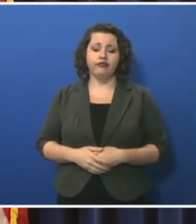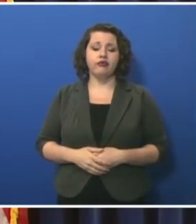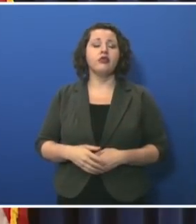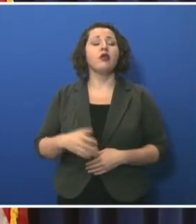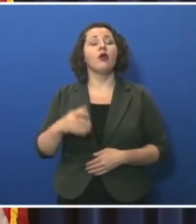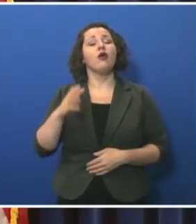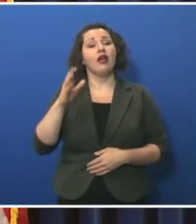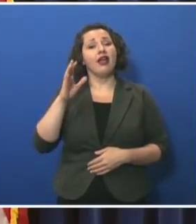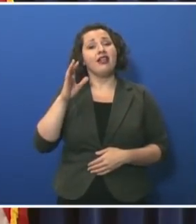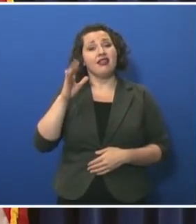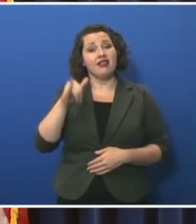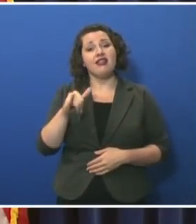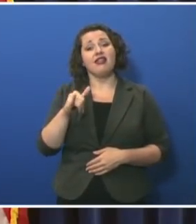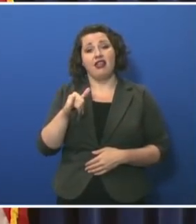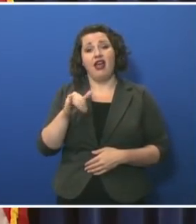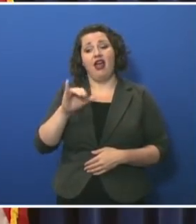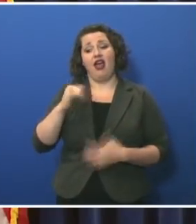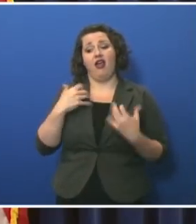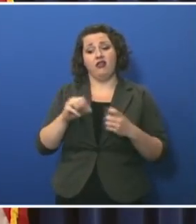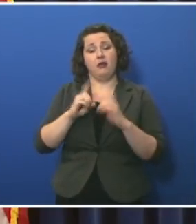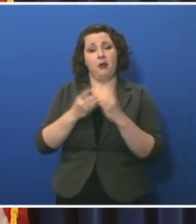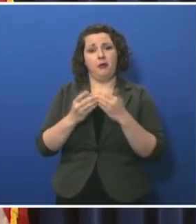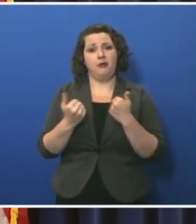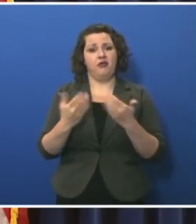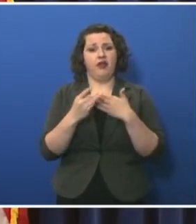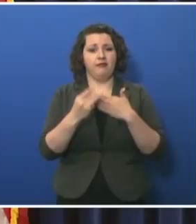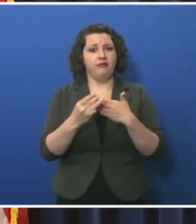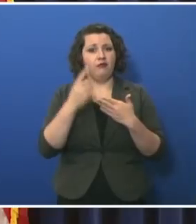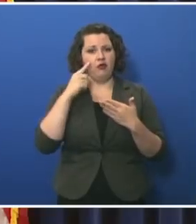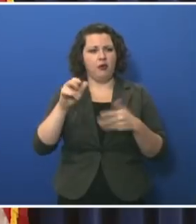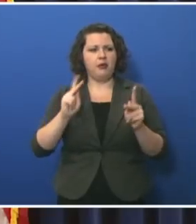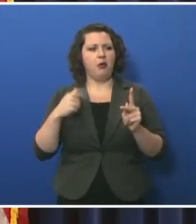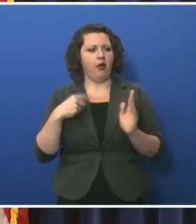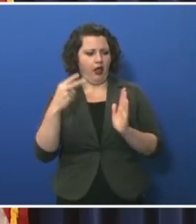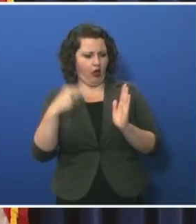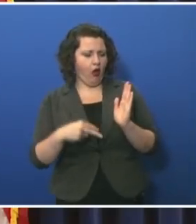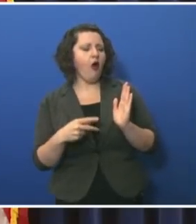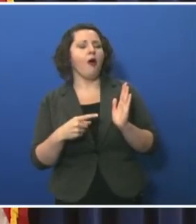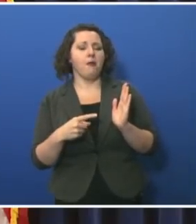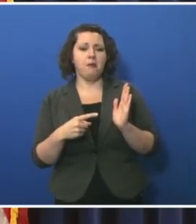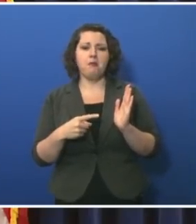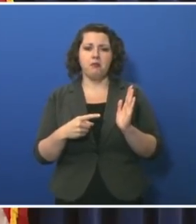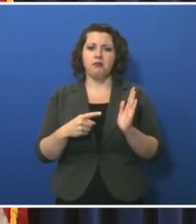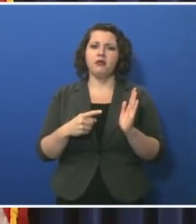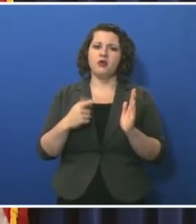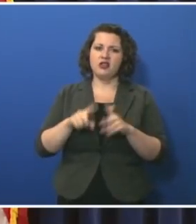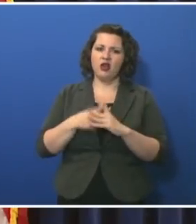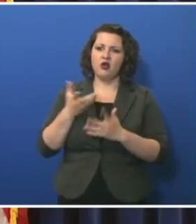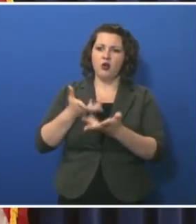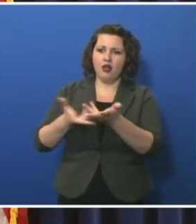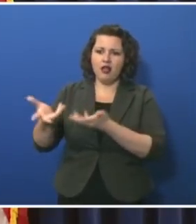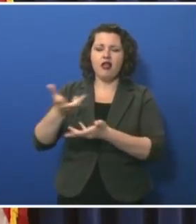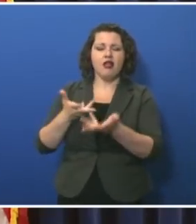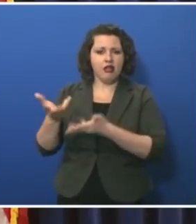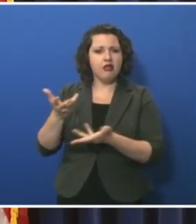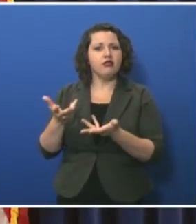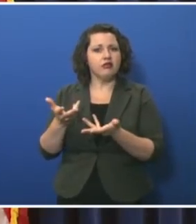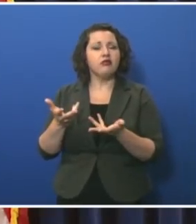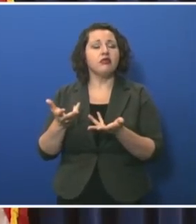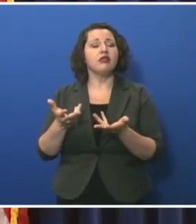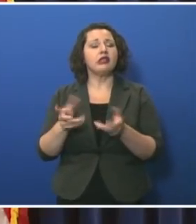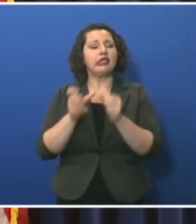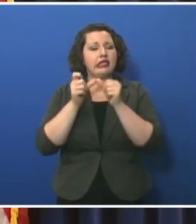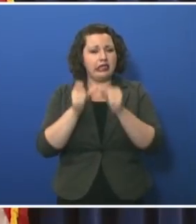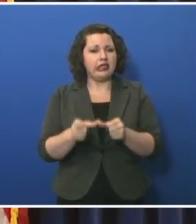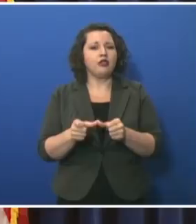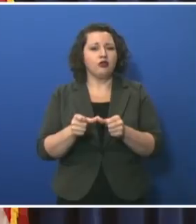provided guidance that Iowans can refer to as we start to get back to the ways that we live, work, and interact with each other. And we want to continue to do